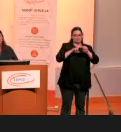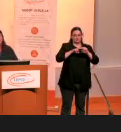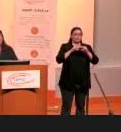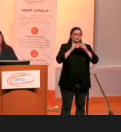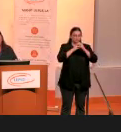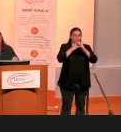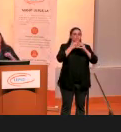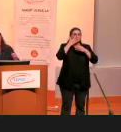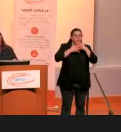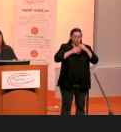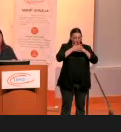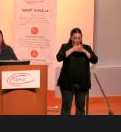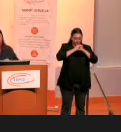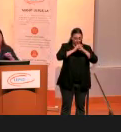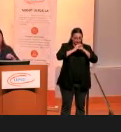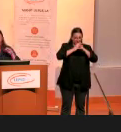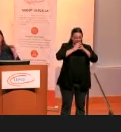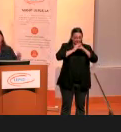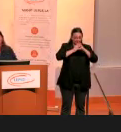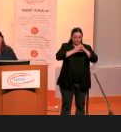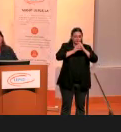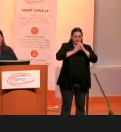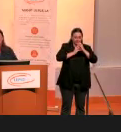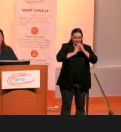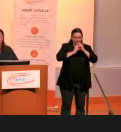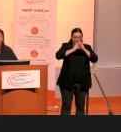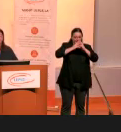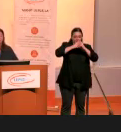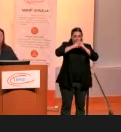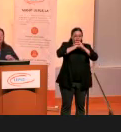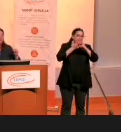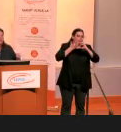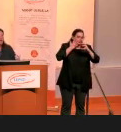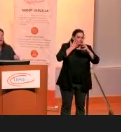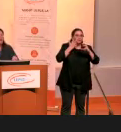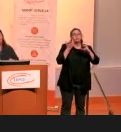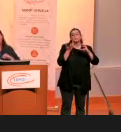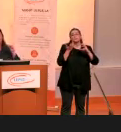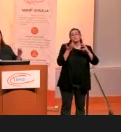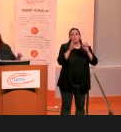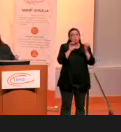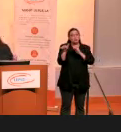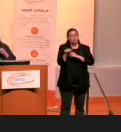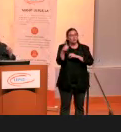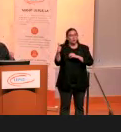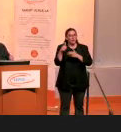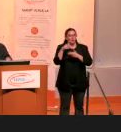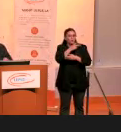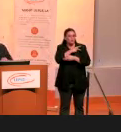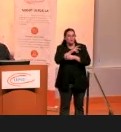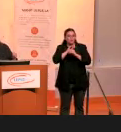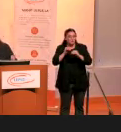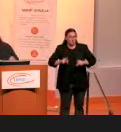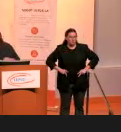thickening compared to patients with lupus who had never had any kidney disease. So again, thinking about my patient,